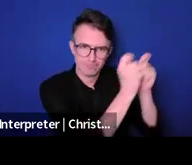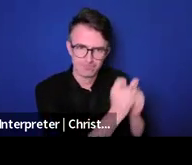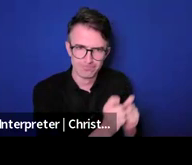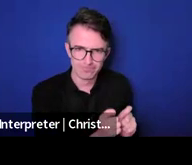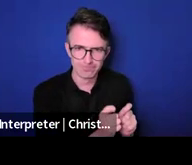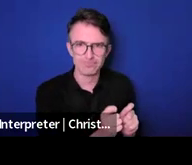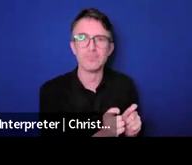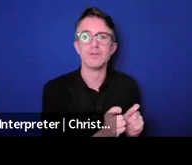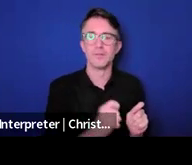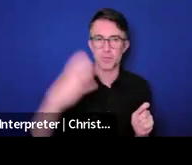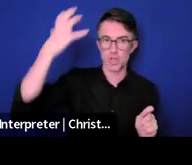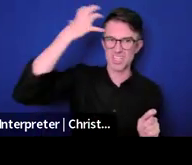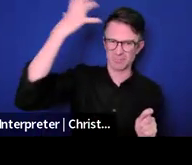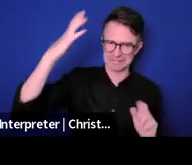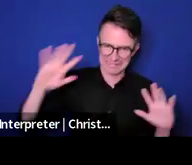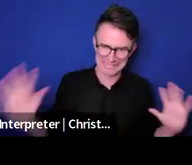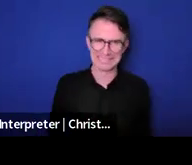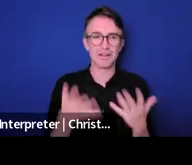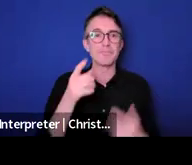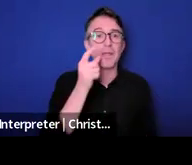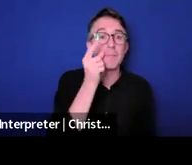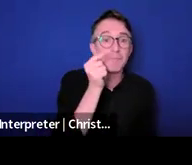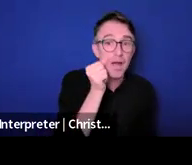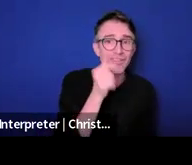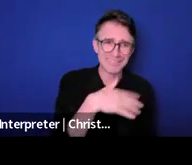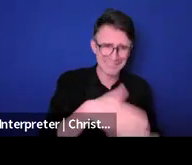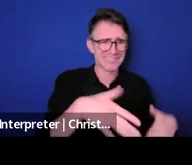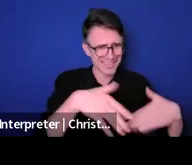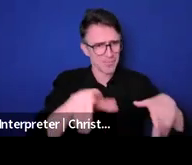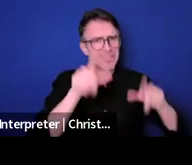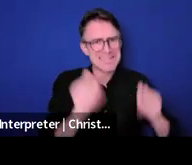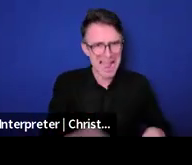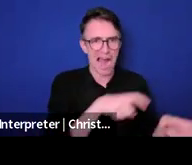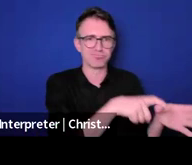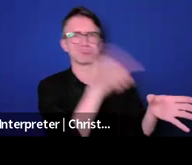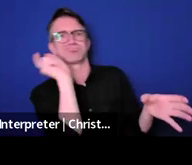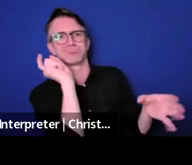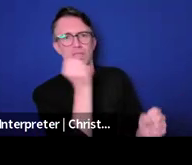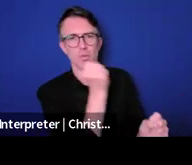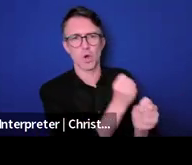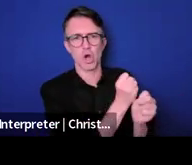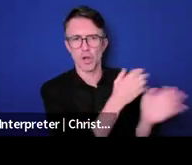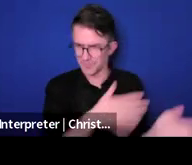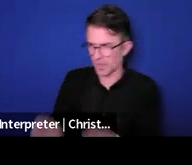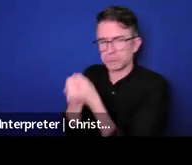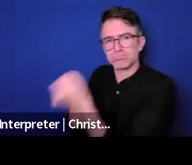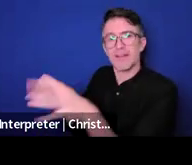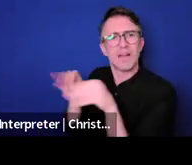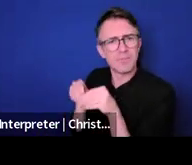a better participation in the upbringing of their children, paternity leave, paid paternity leave